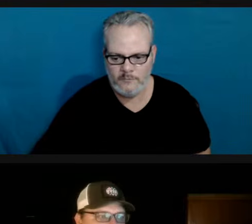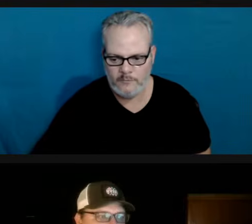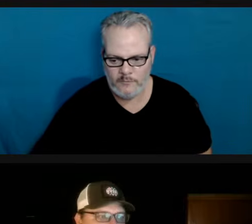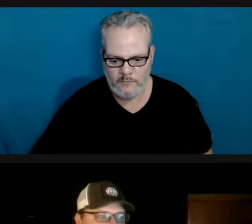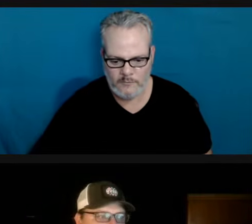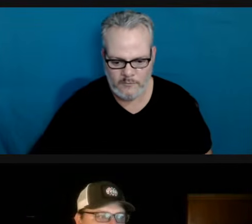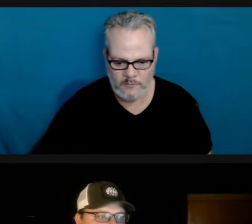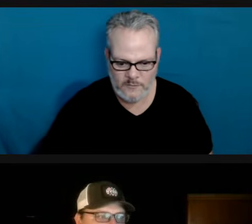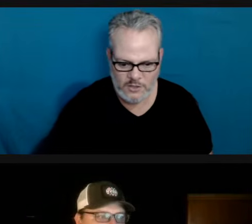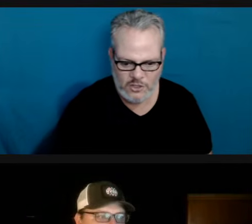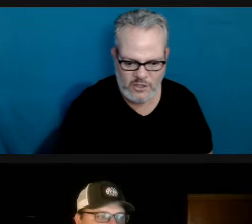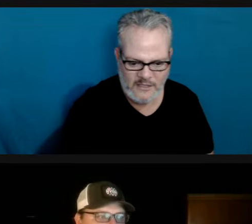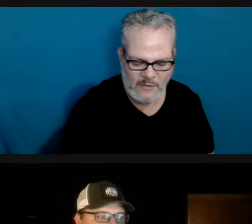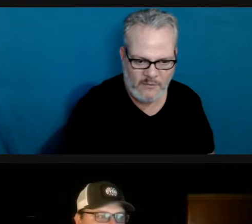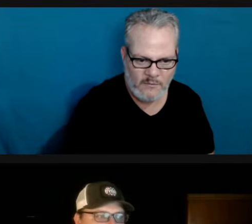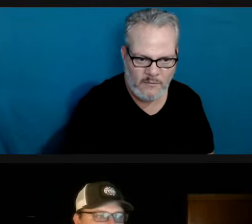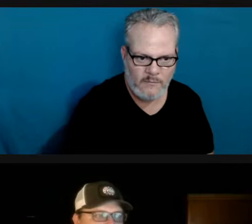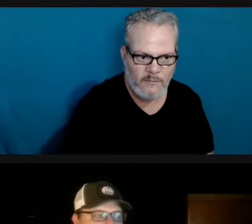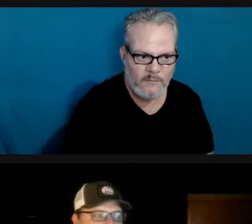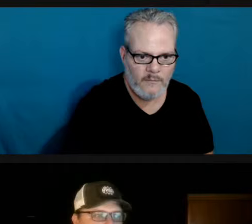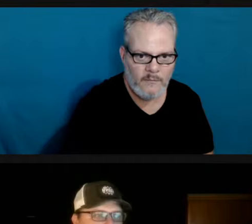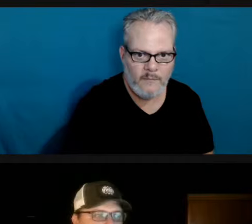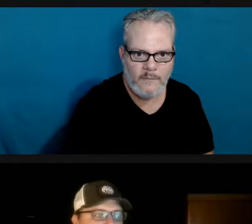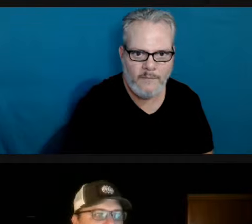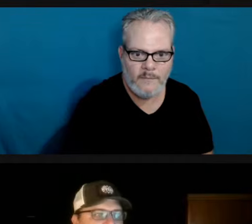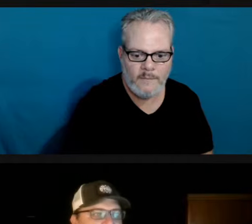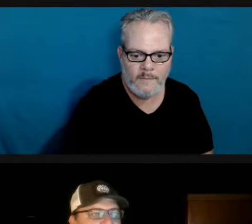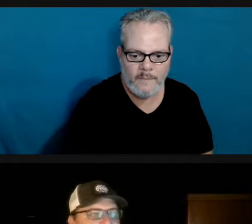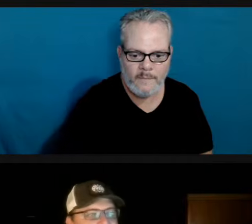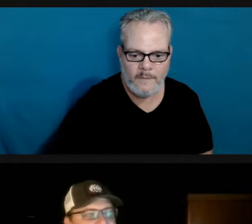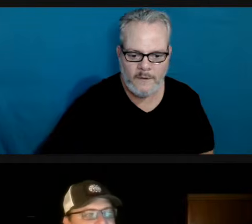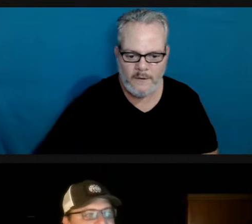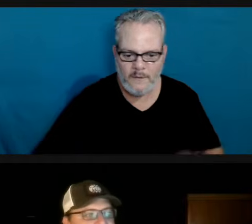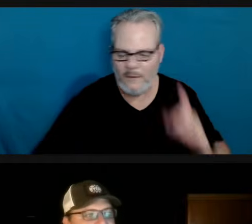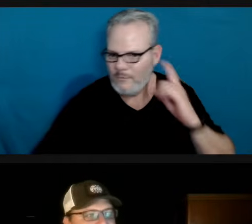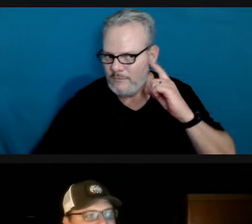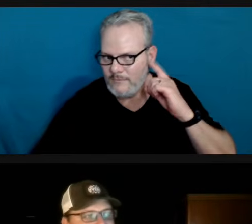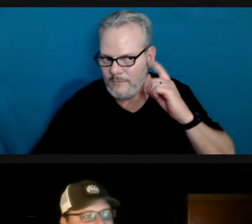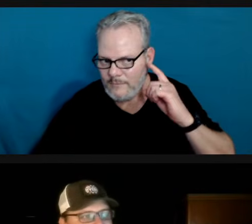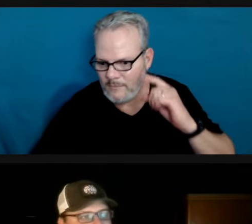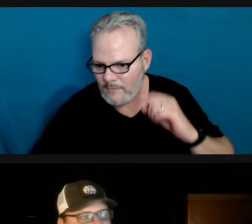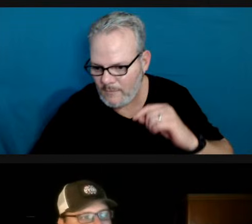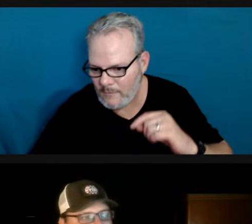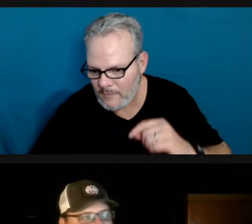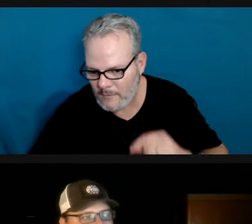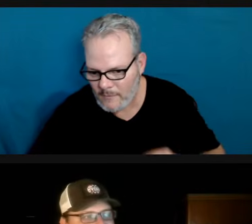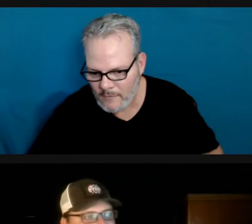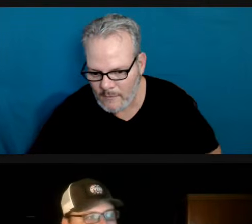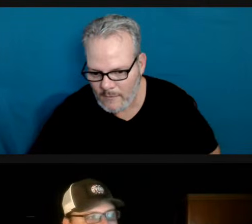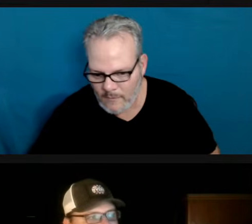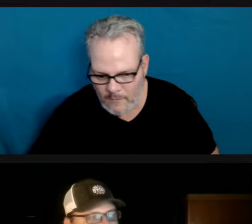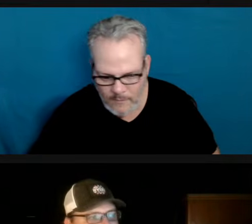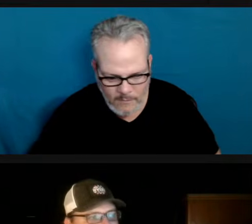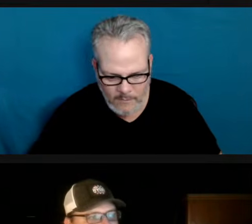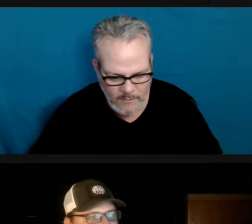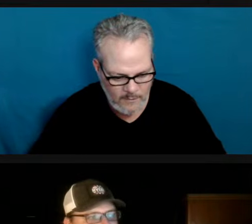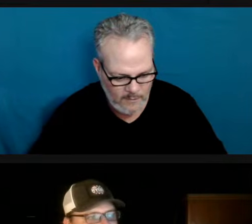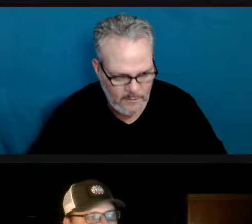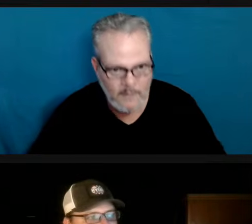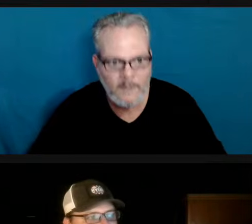talking about that V1 camera. Dano, you all right? Hold on, I think Dano's missing my